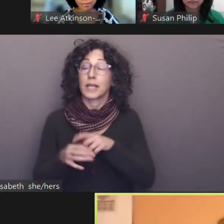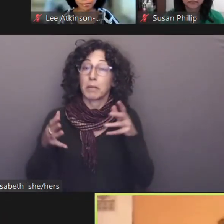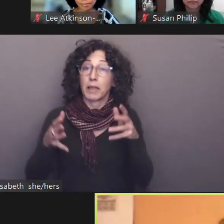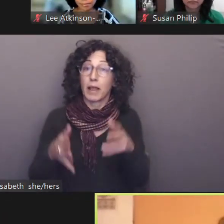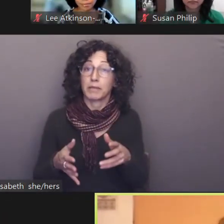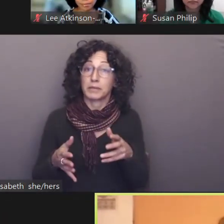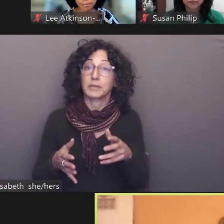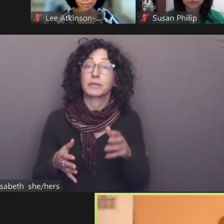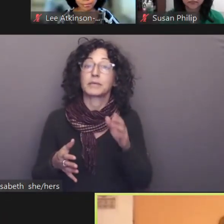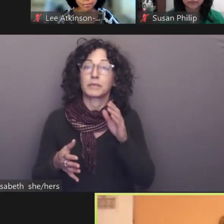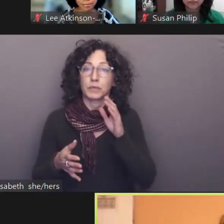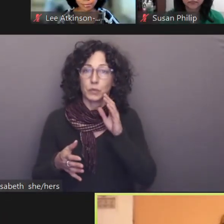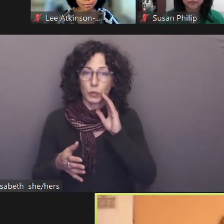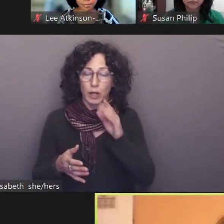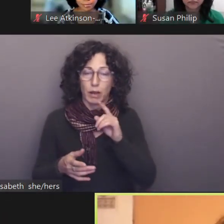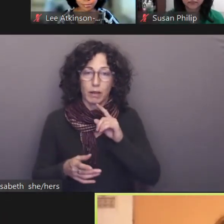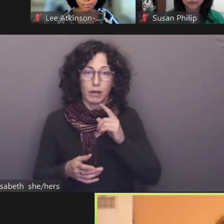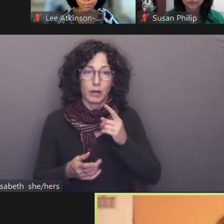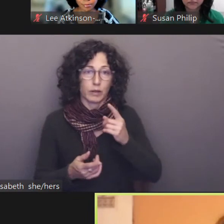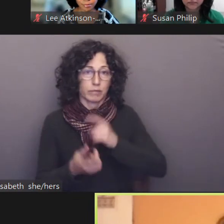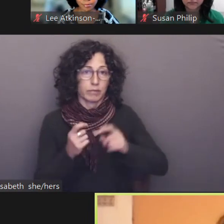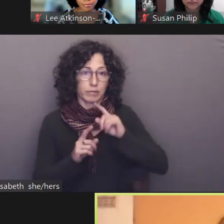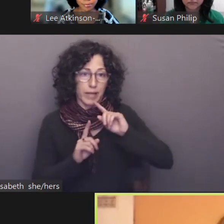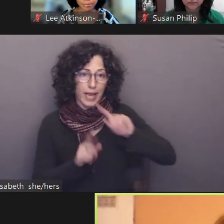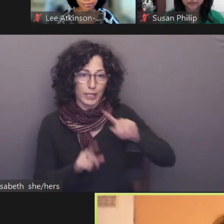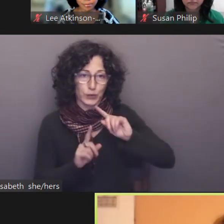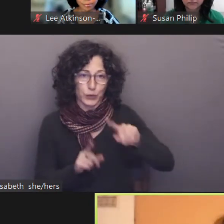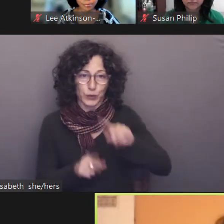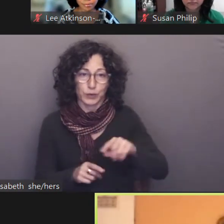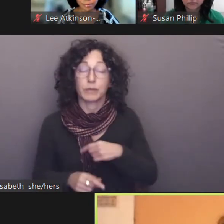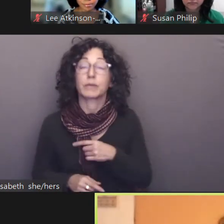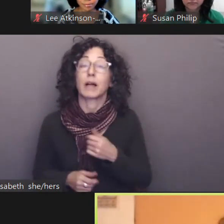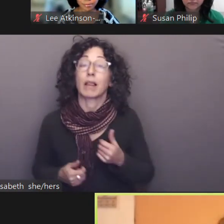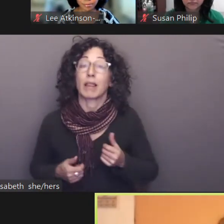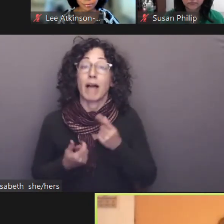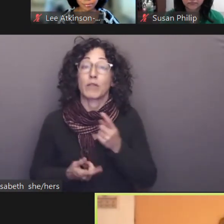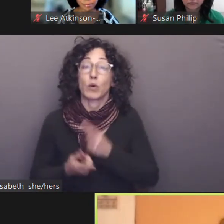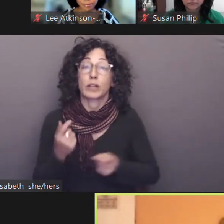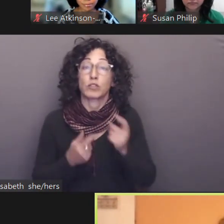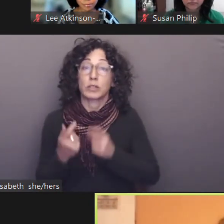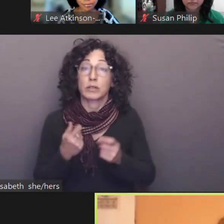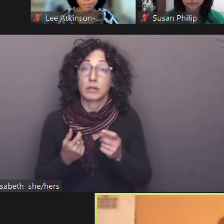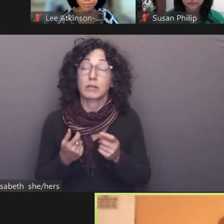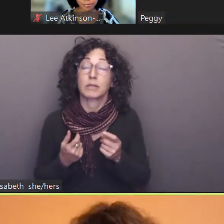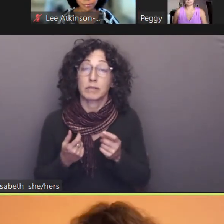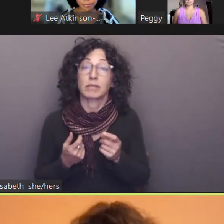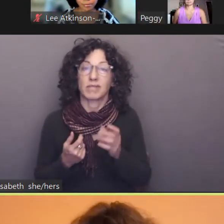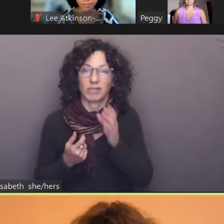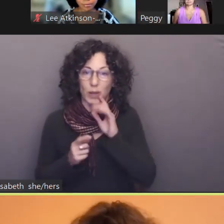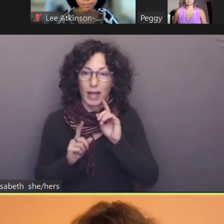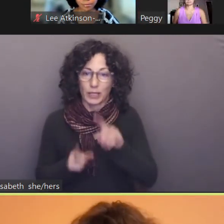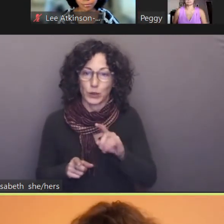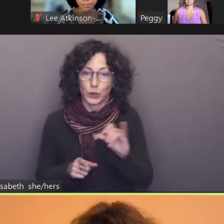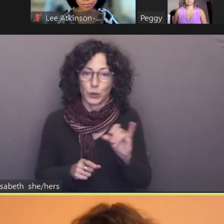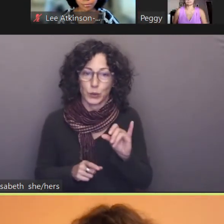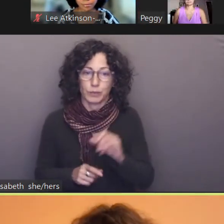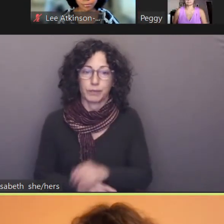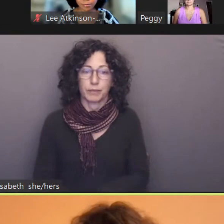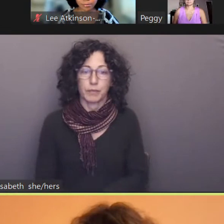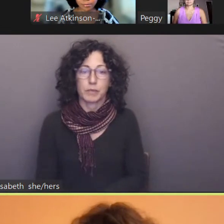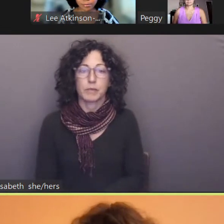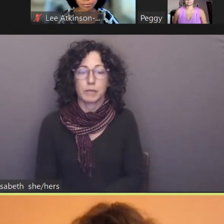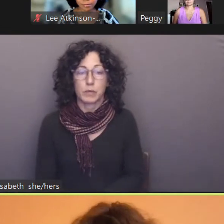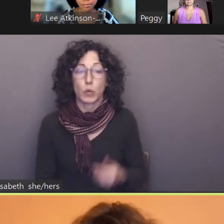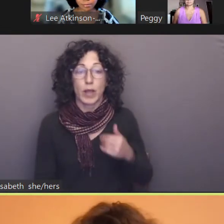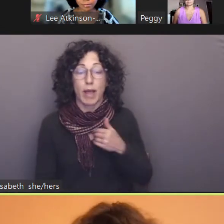pre-submitted and those that we have received live tonight on Zoom through the Q&A box. We